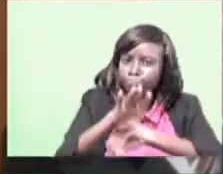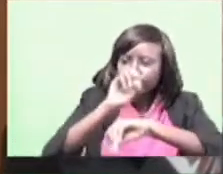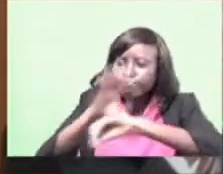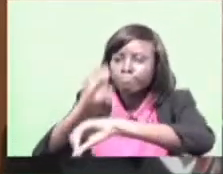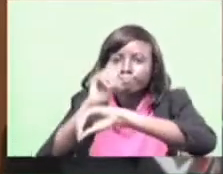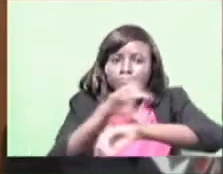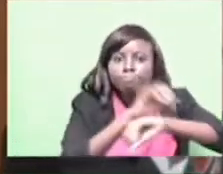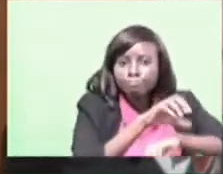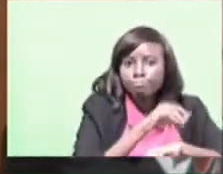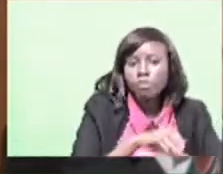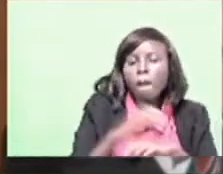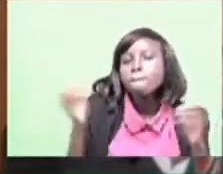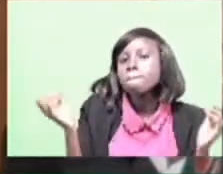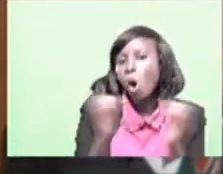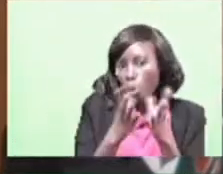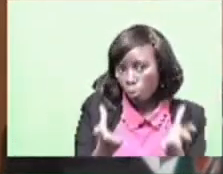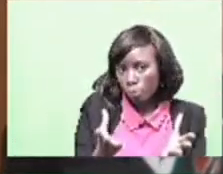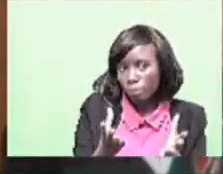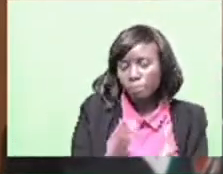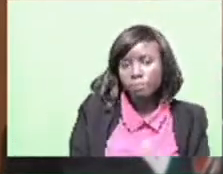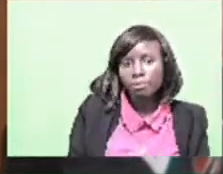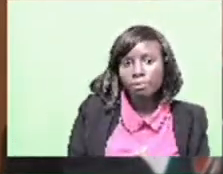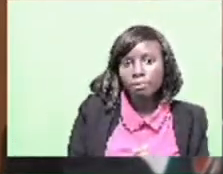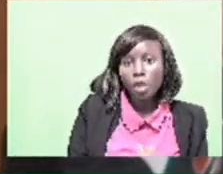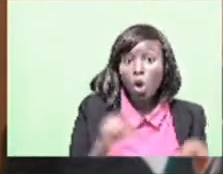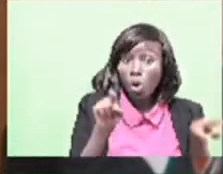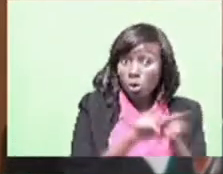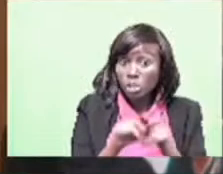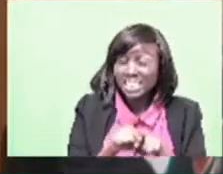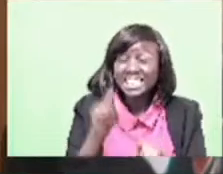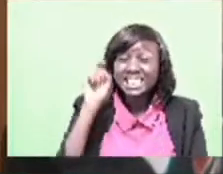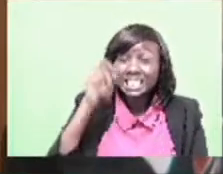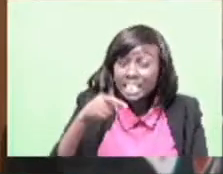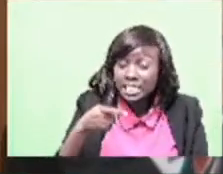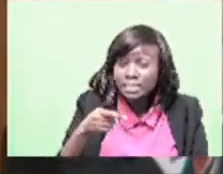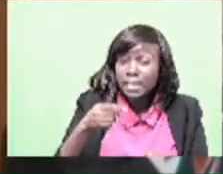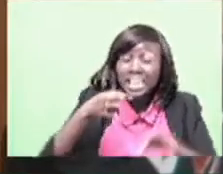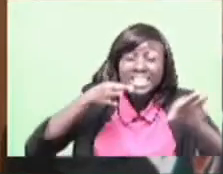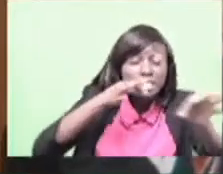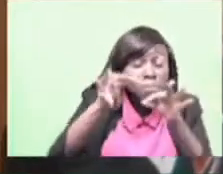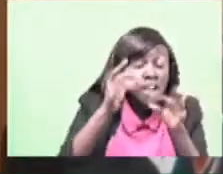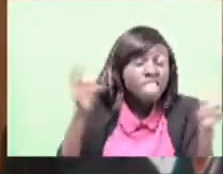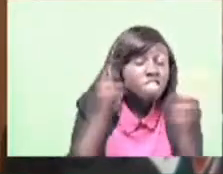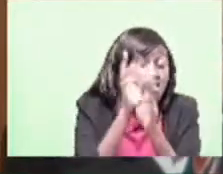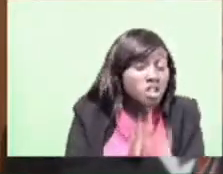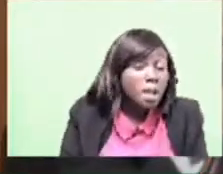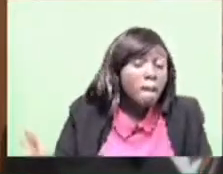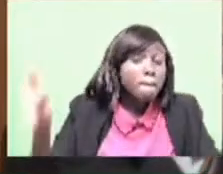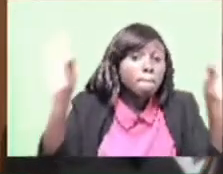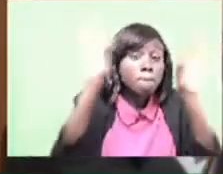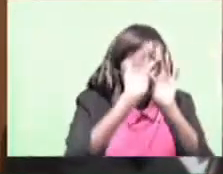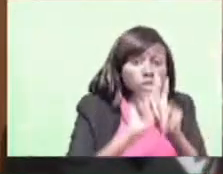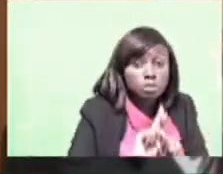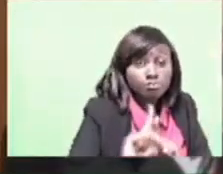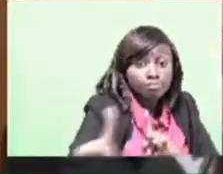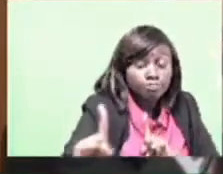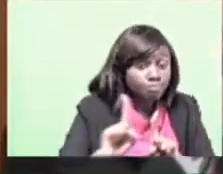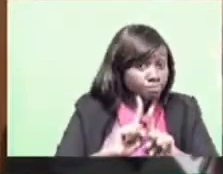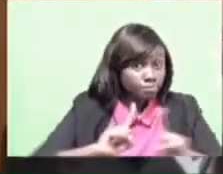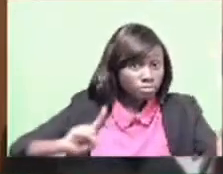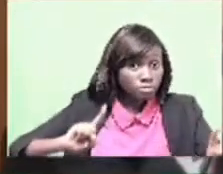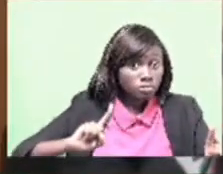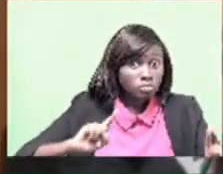must also speak about the importance of the physical distancing, the respiratory etiquette, hand